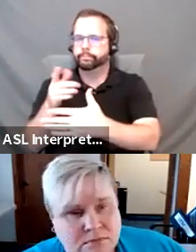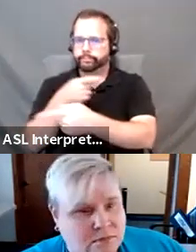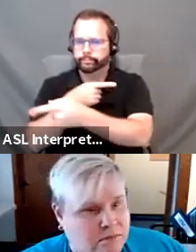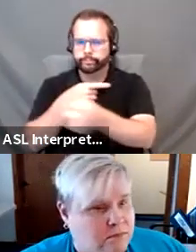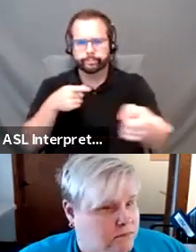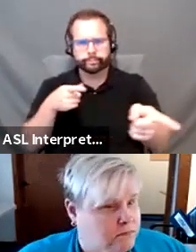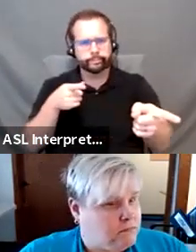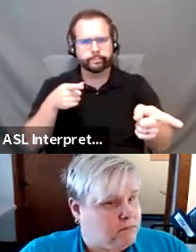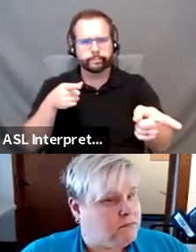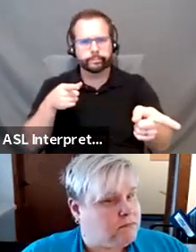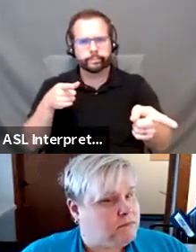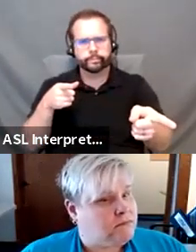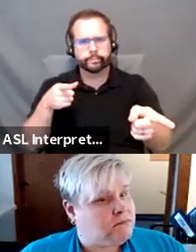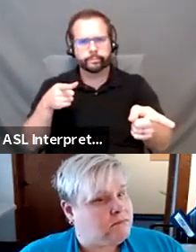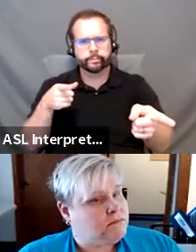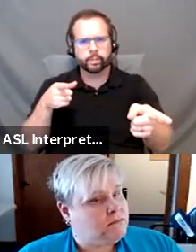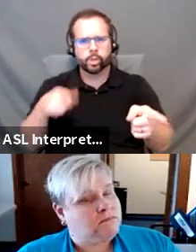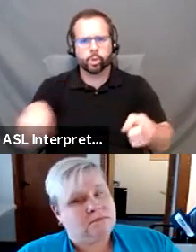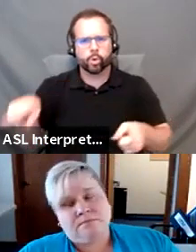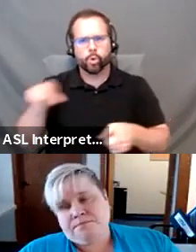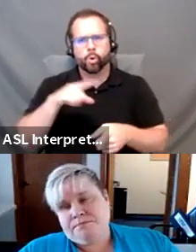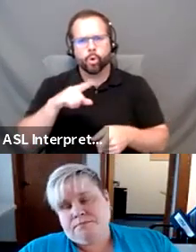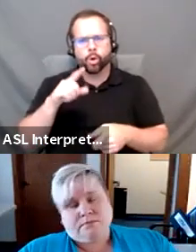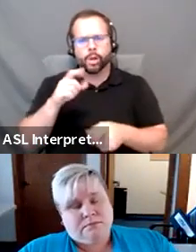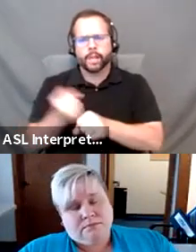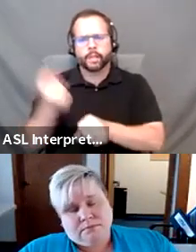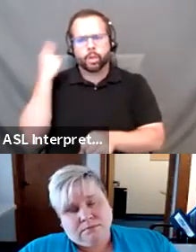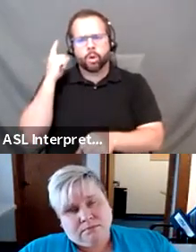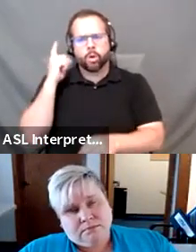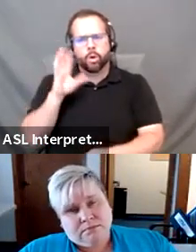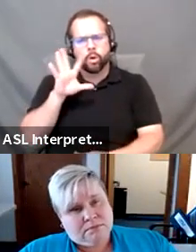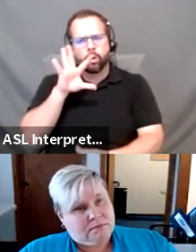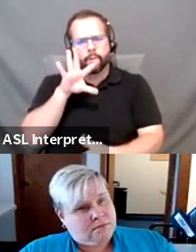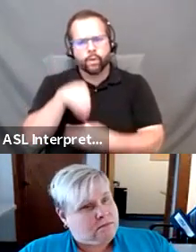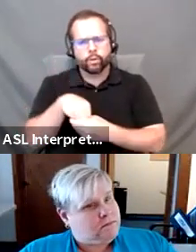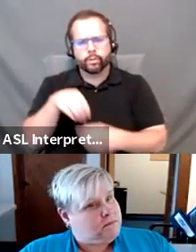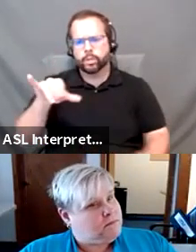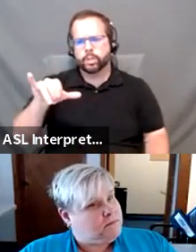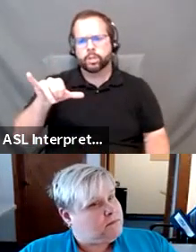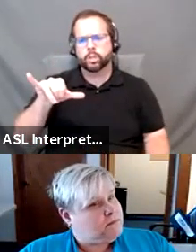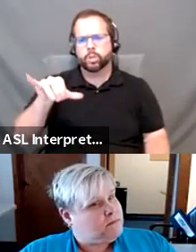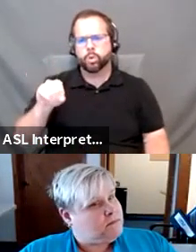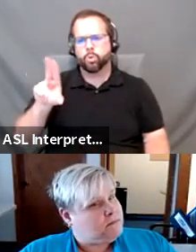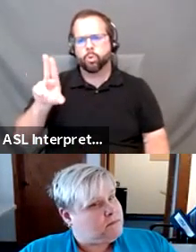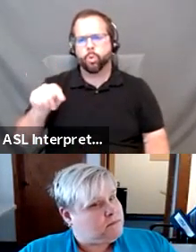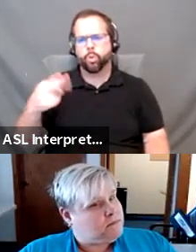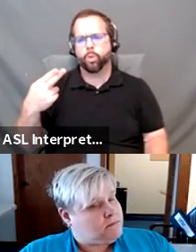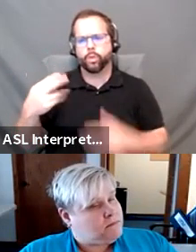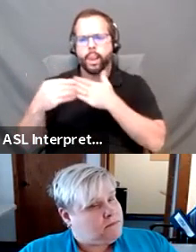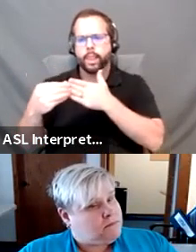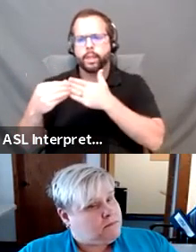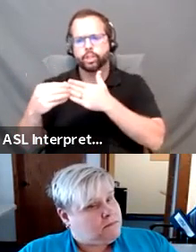run a youth leadership forum last year? Um, they uncovered some screen sharing tips last